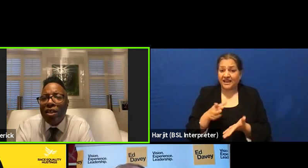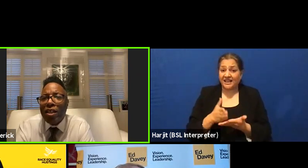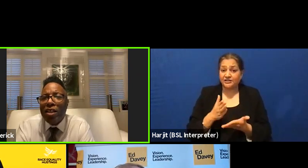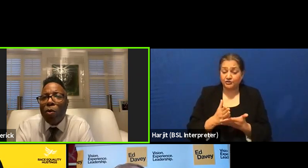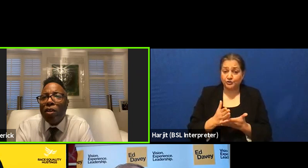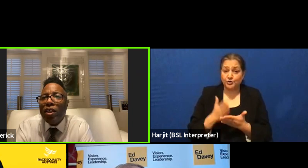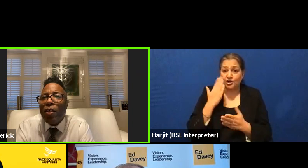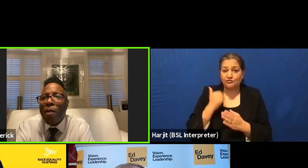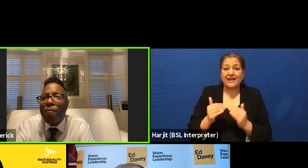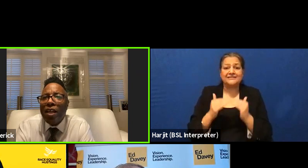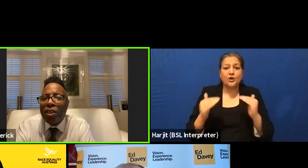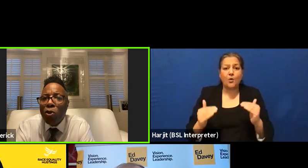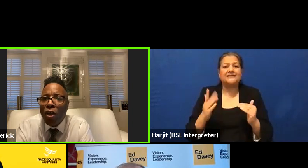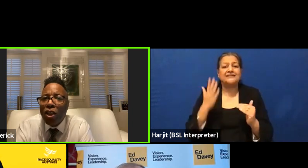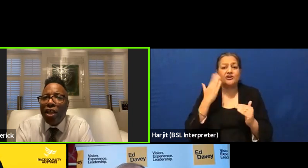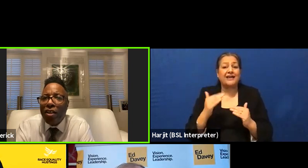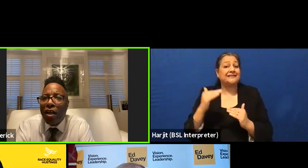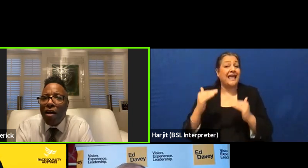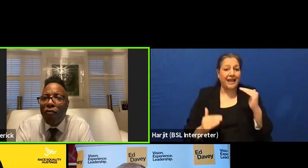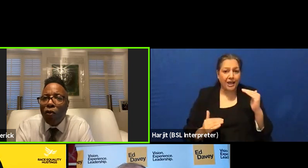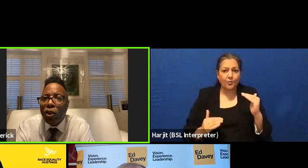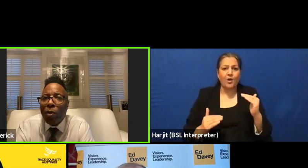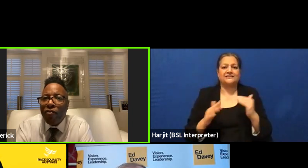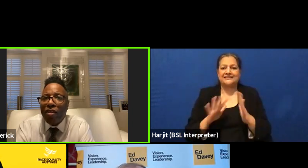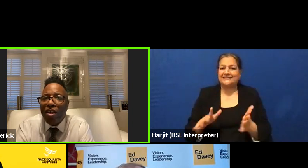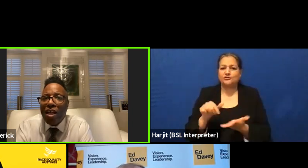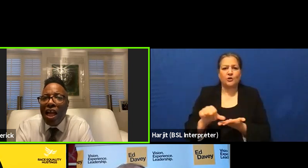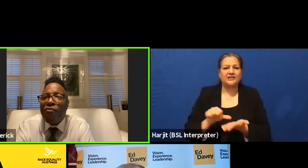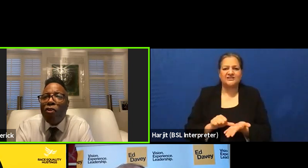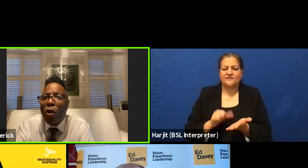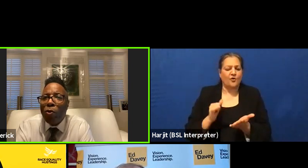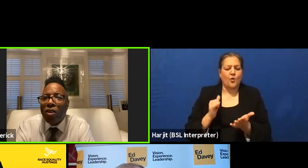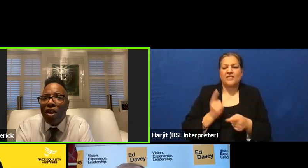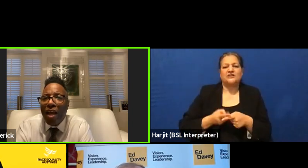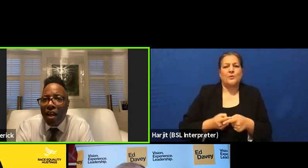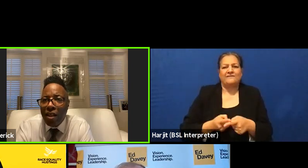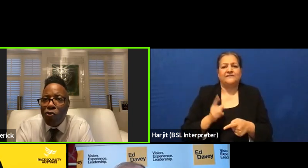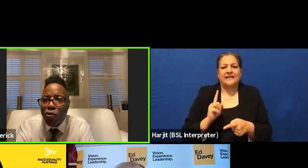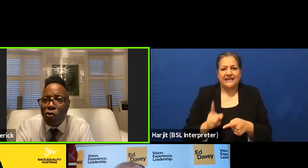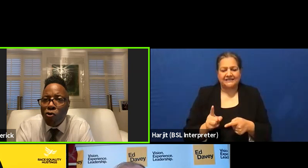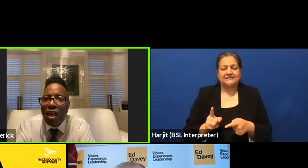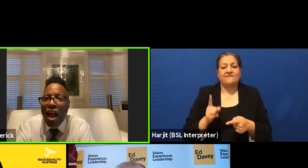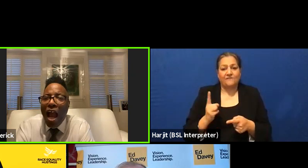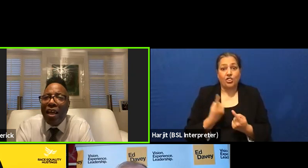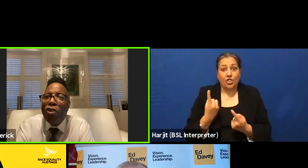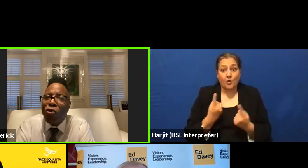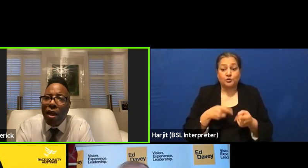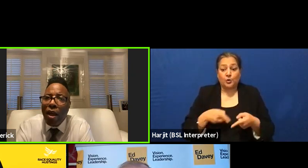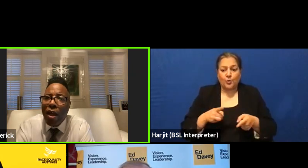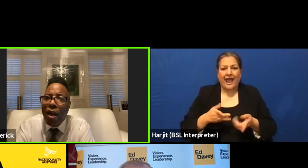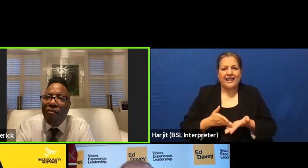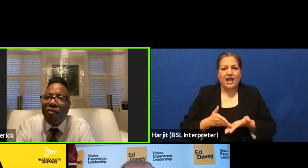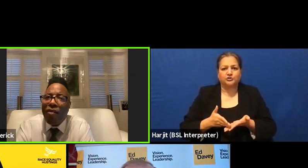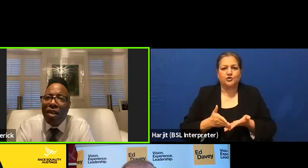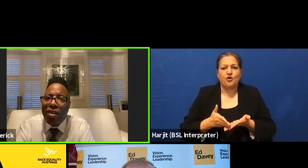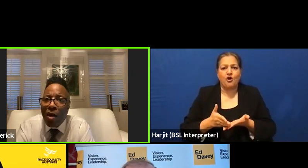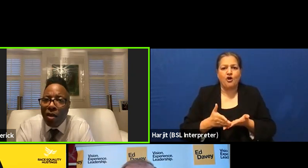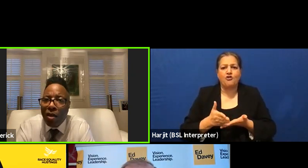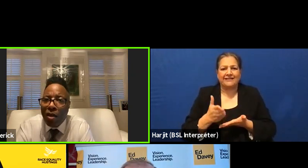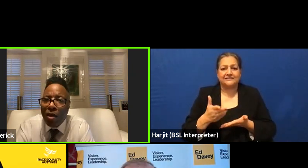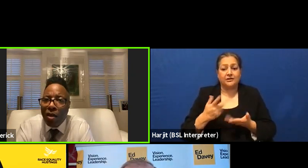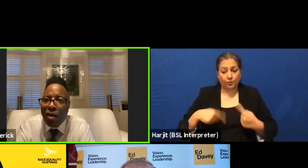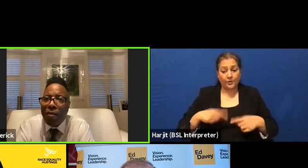equality and race inequality is not an agenda for the swift. It's for those that can endure it. And endure it we have in